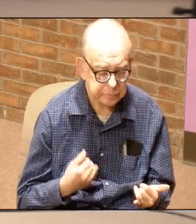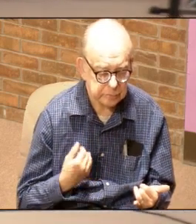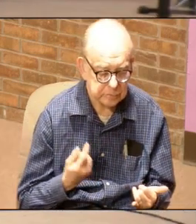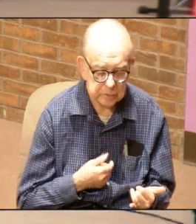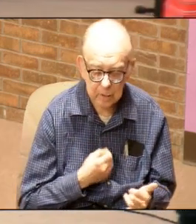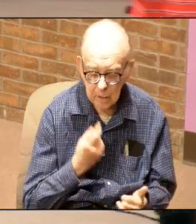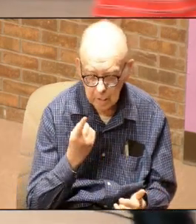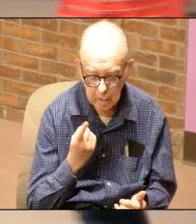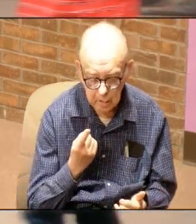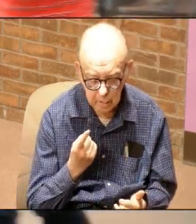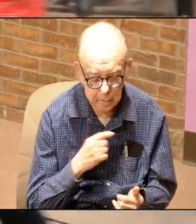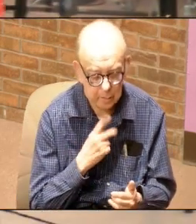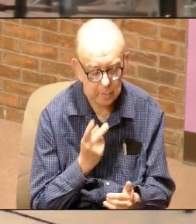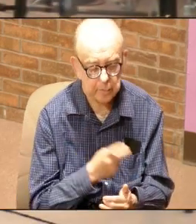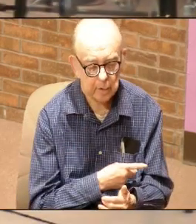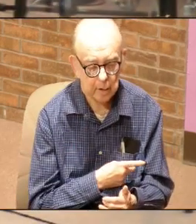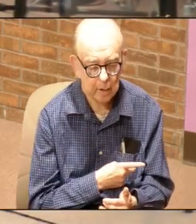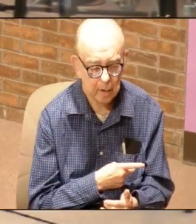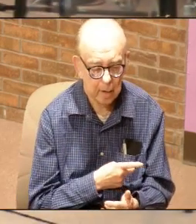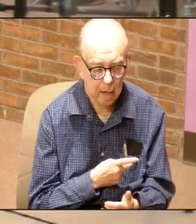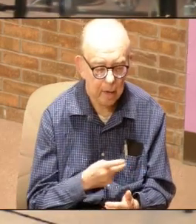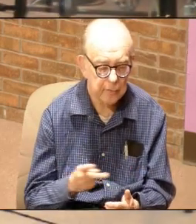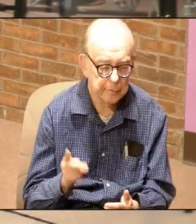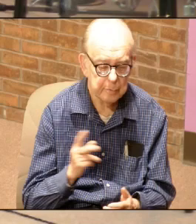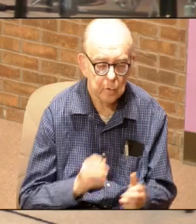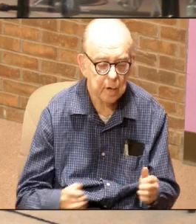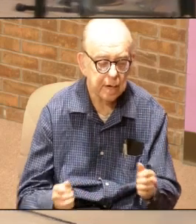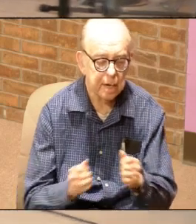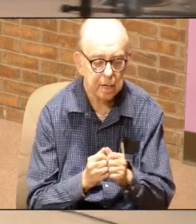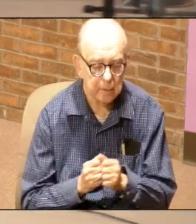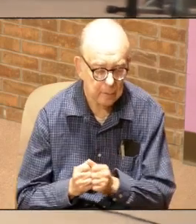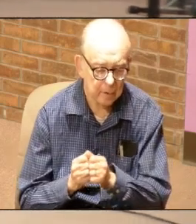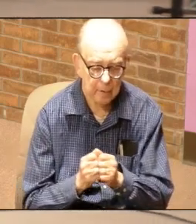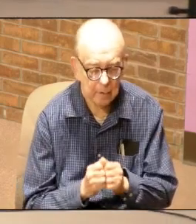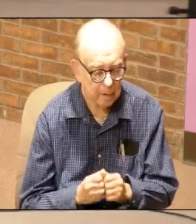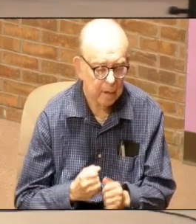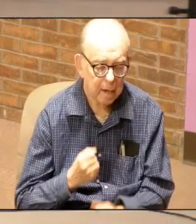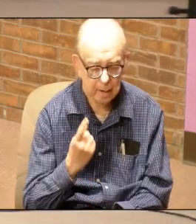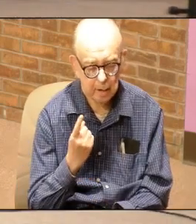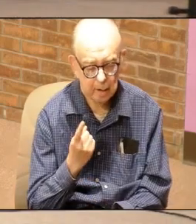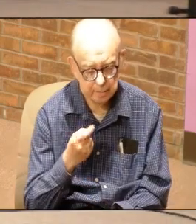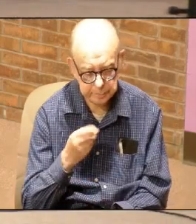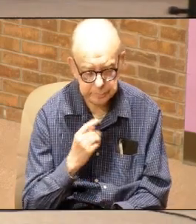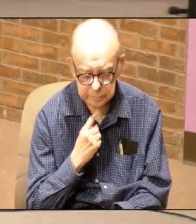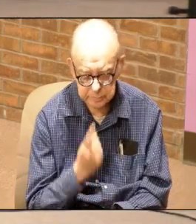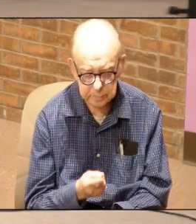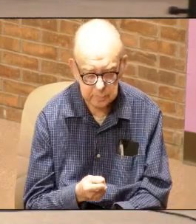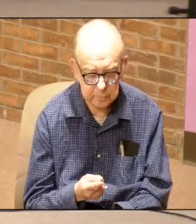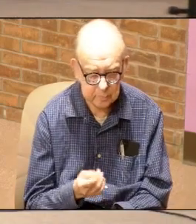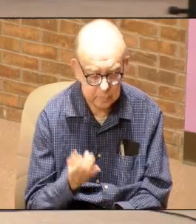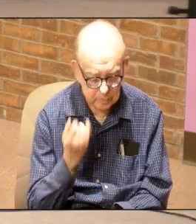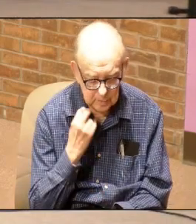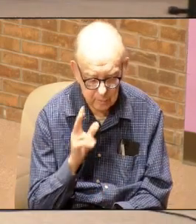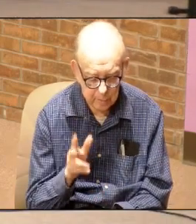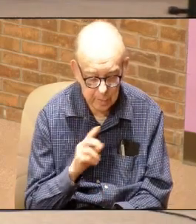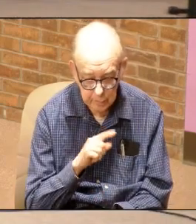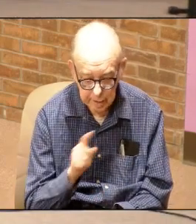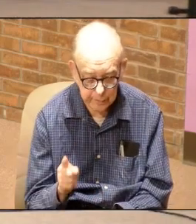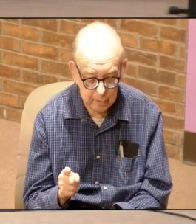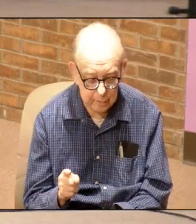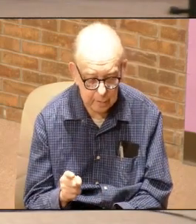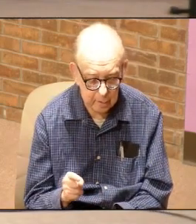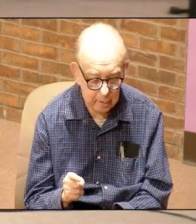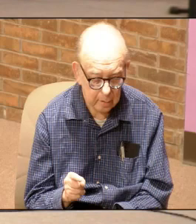don't understand the power of gathering. I understand that God says, if there's only three of